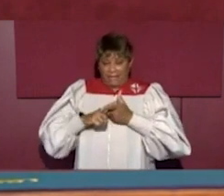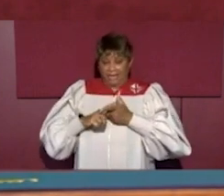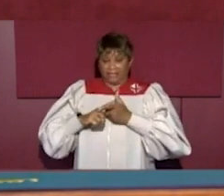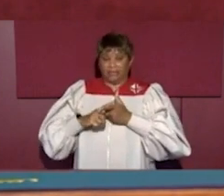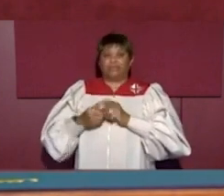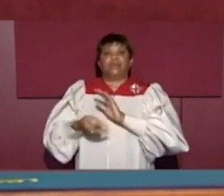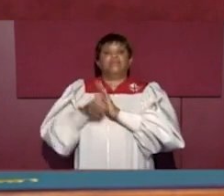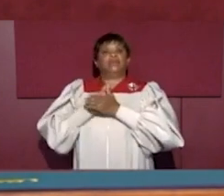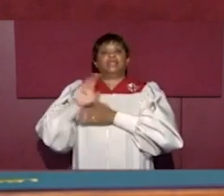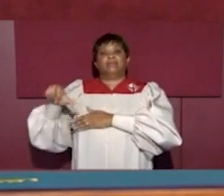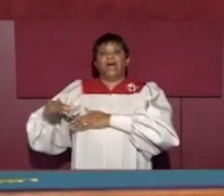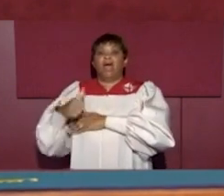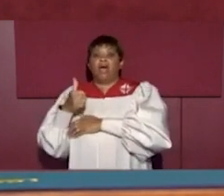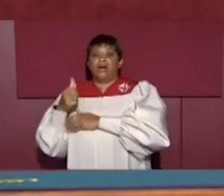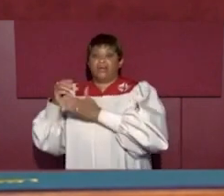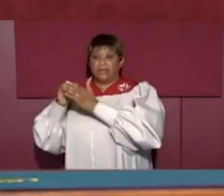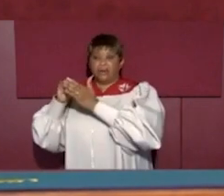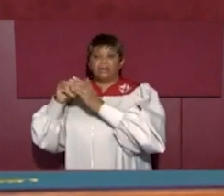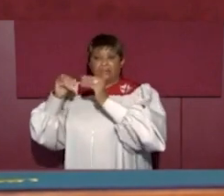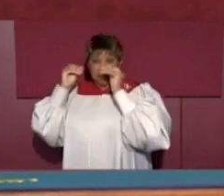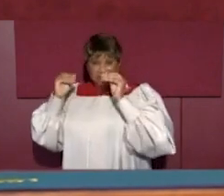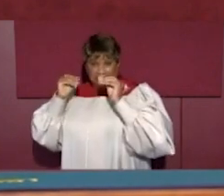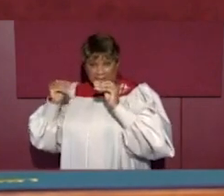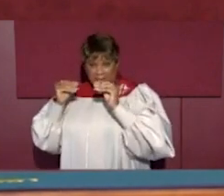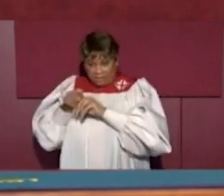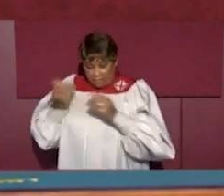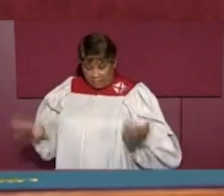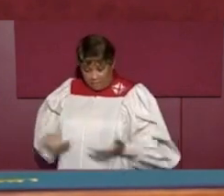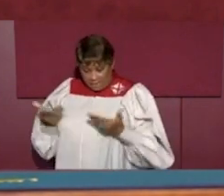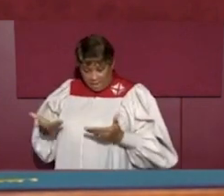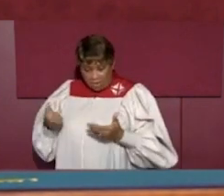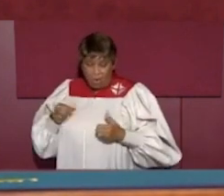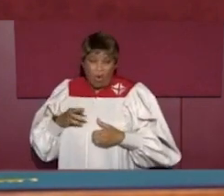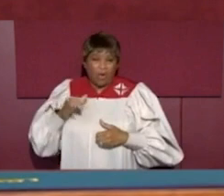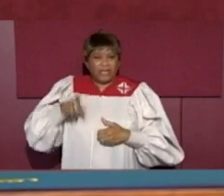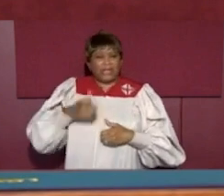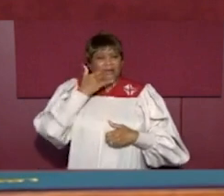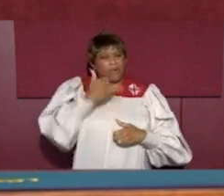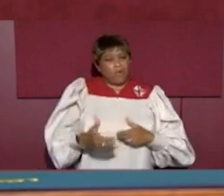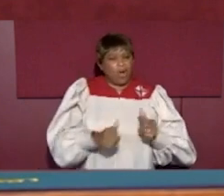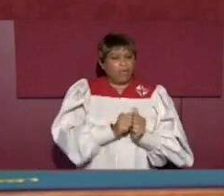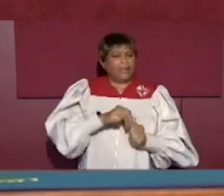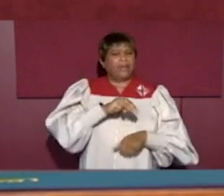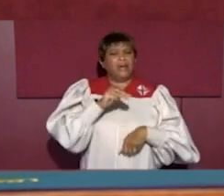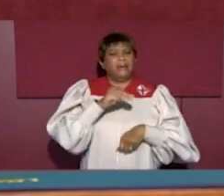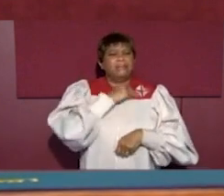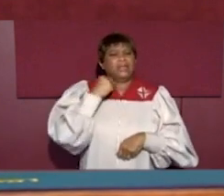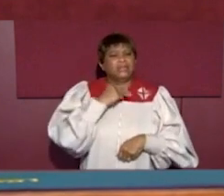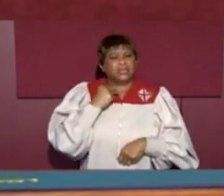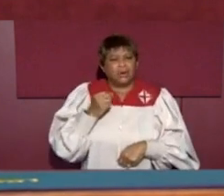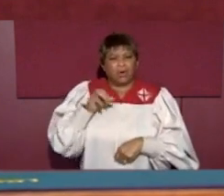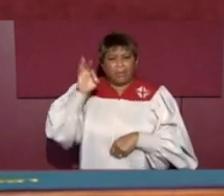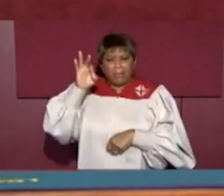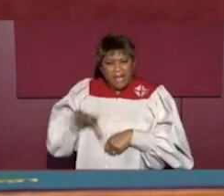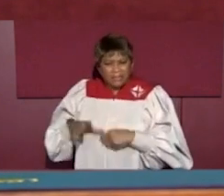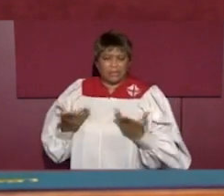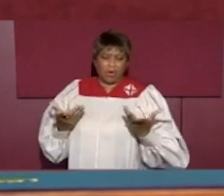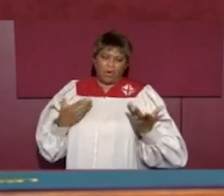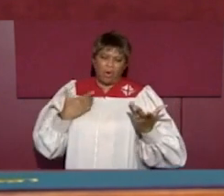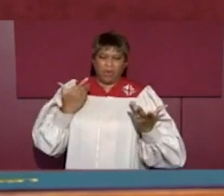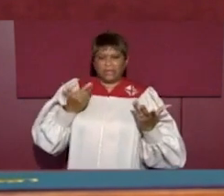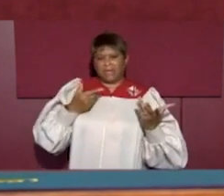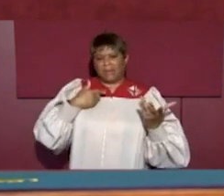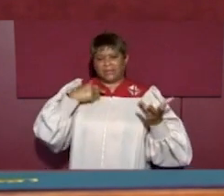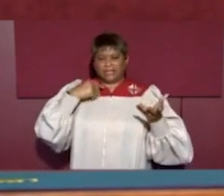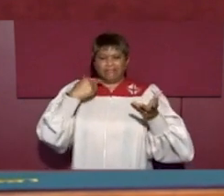and spend some time with them. It may mean that you need a phone call with a minister or with your pastor to just kind of walk through some things